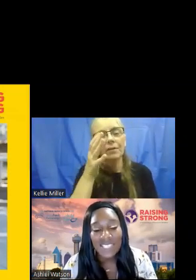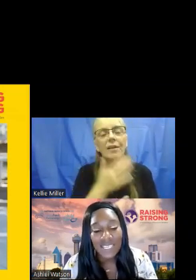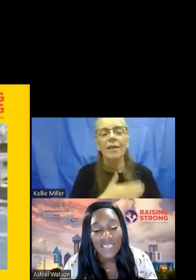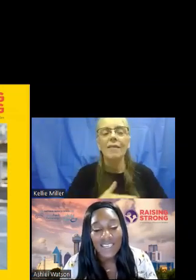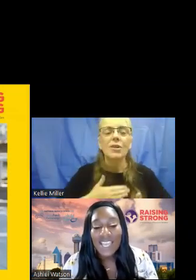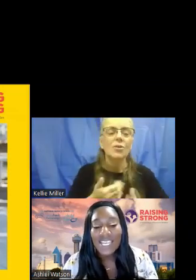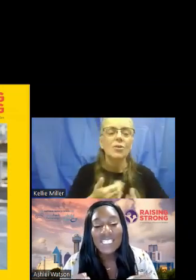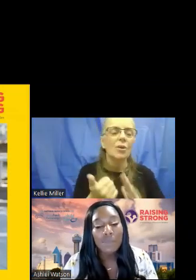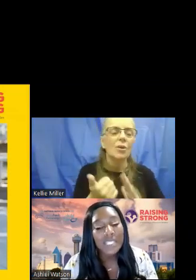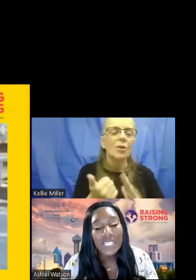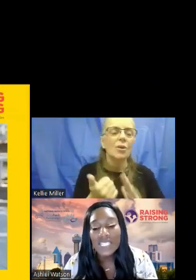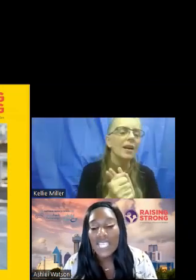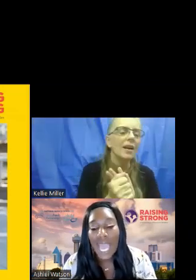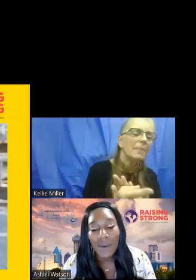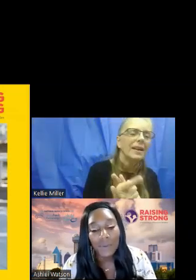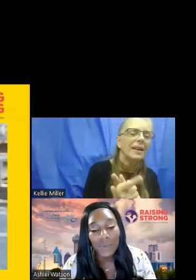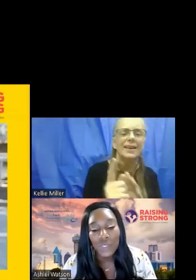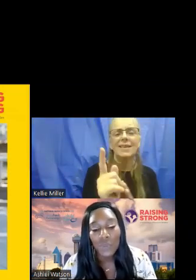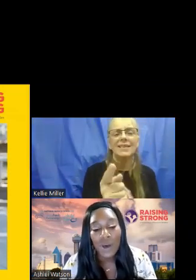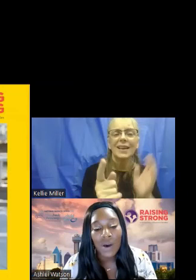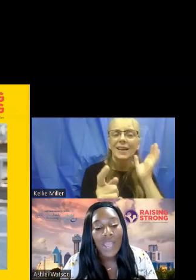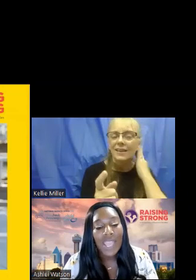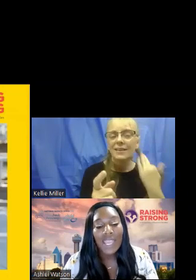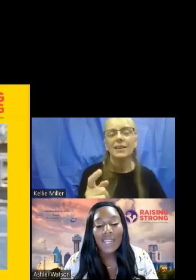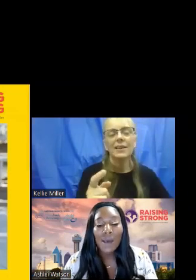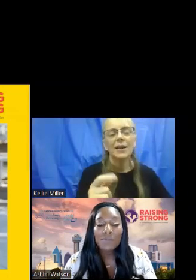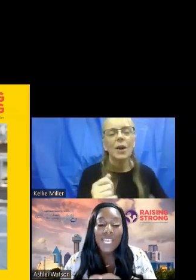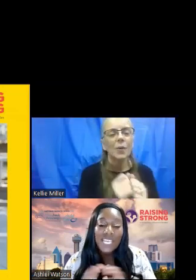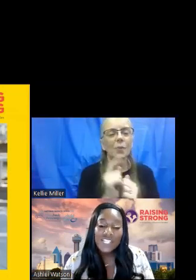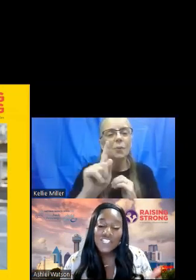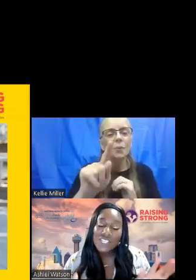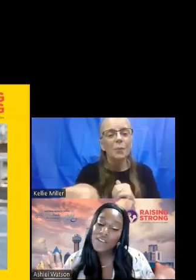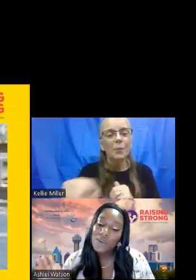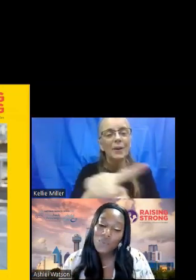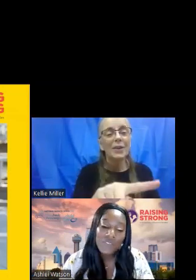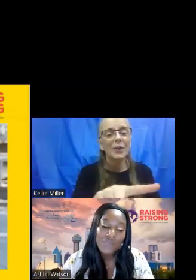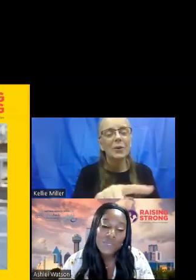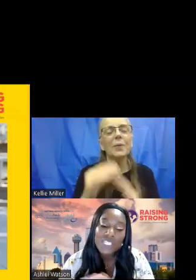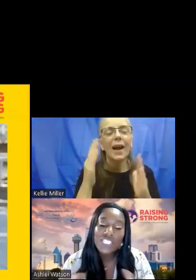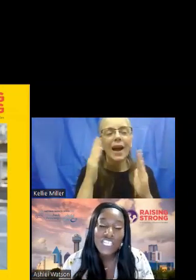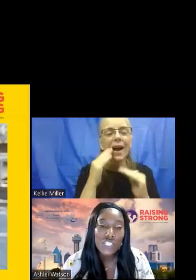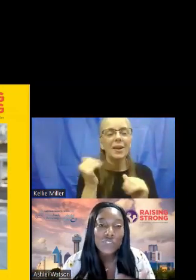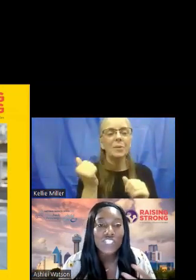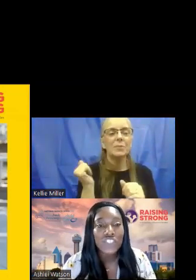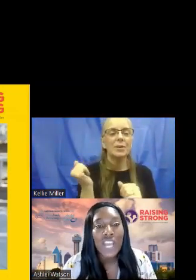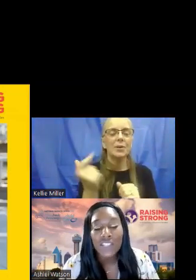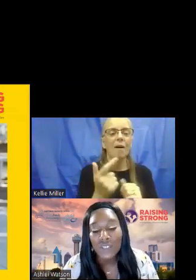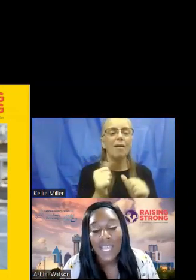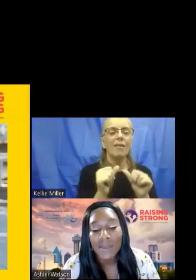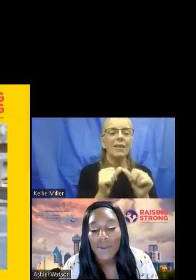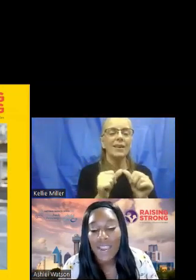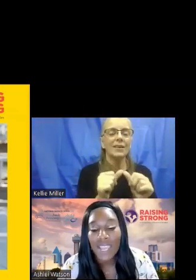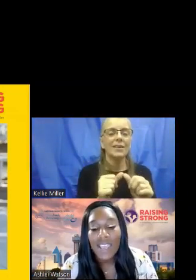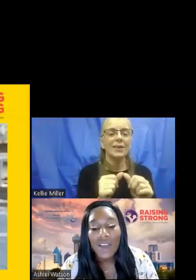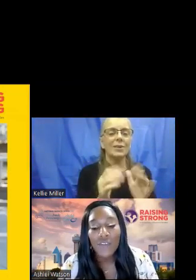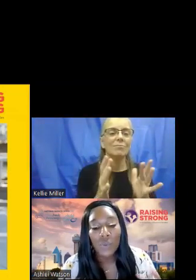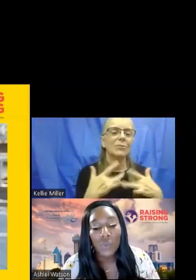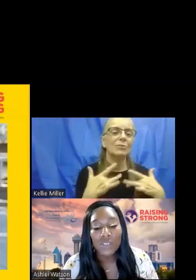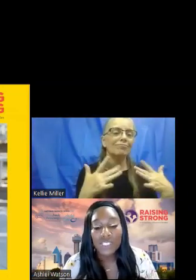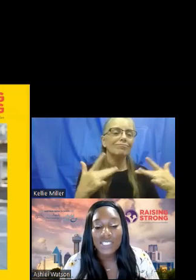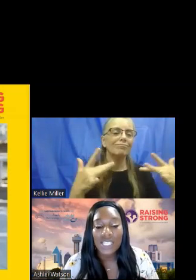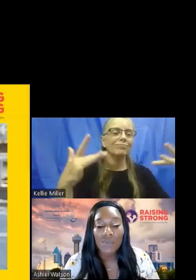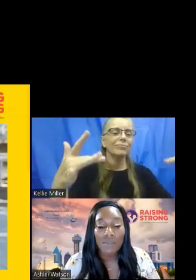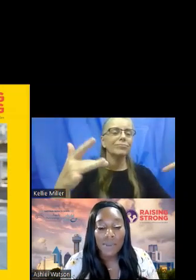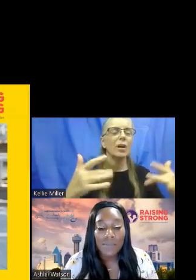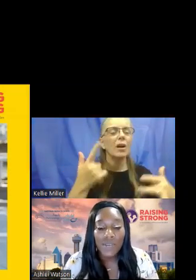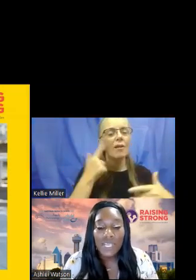single second in spending this hour with you all. And I hope that each and every one of you continue to shine your light bright for the